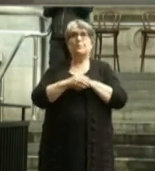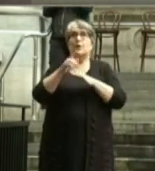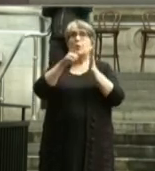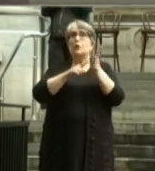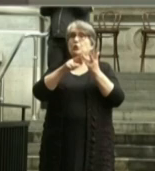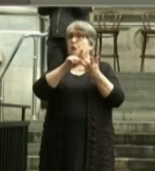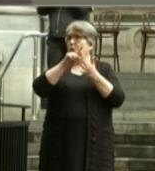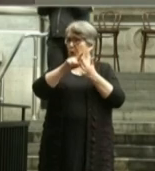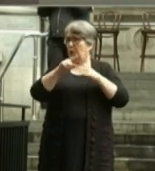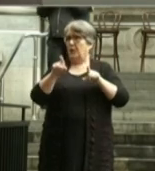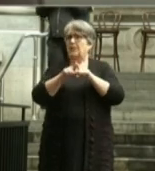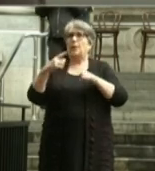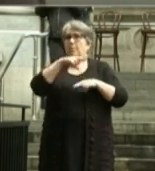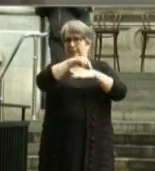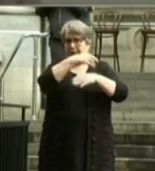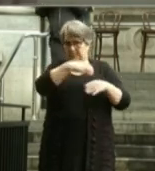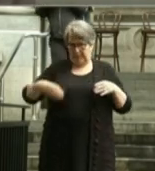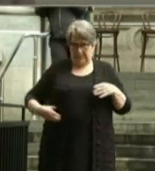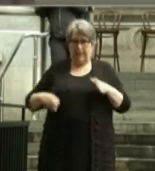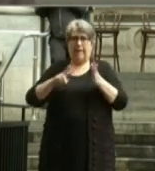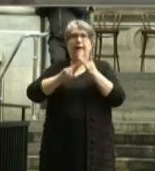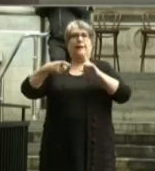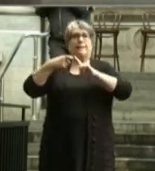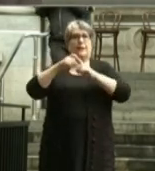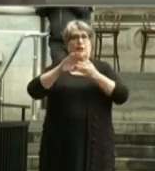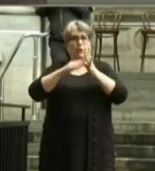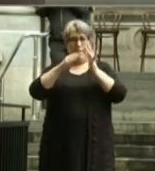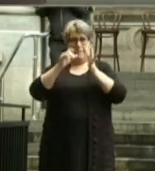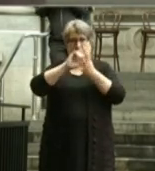Joe Sockarch, the Honourable Nick Champion,